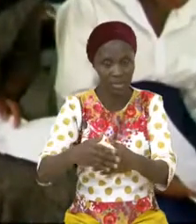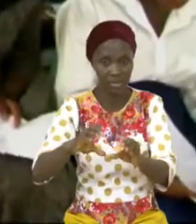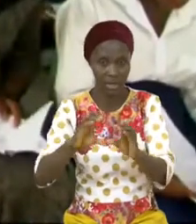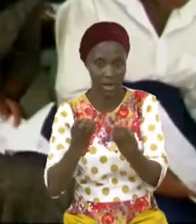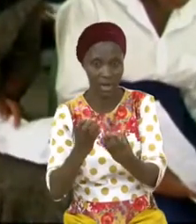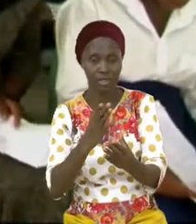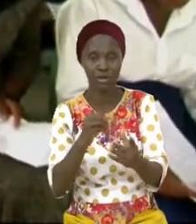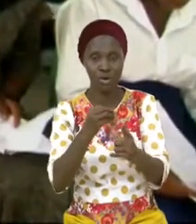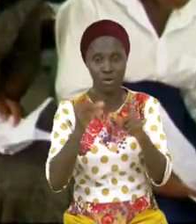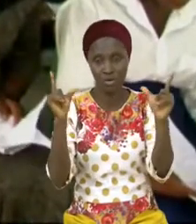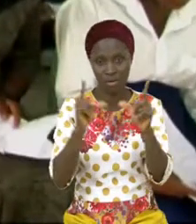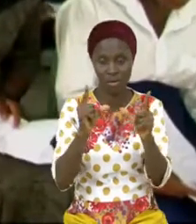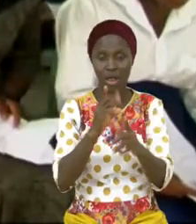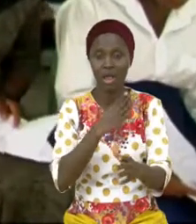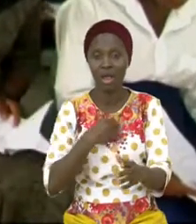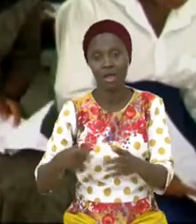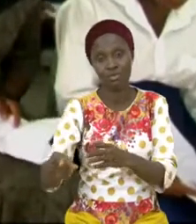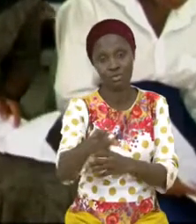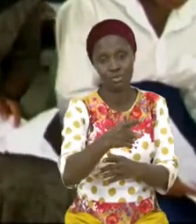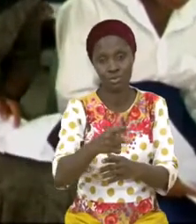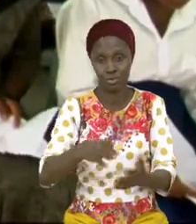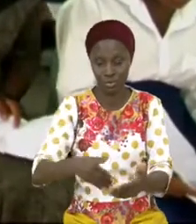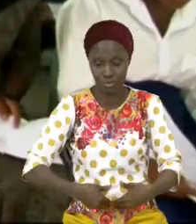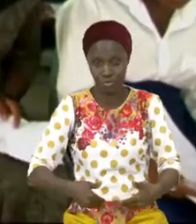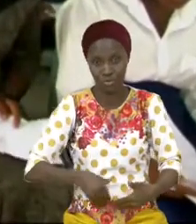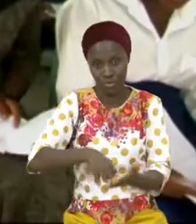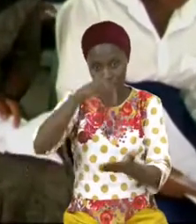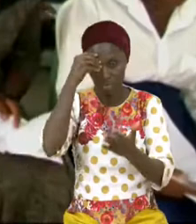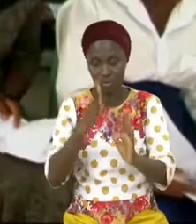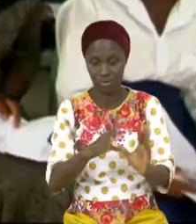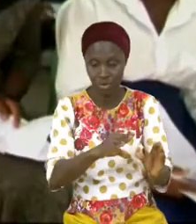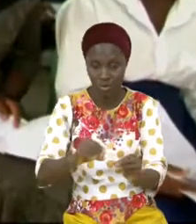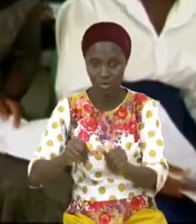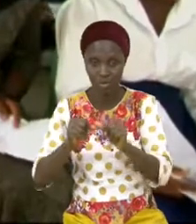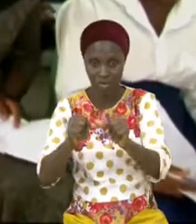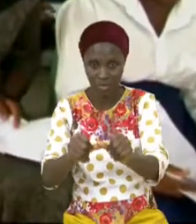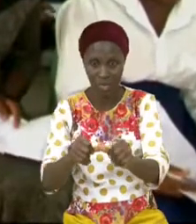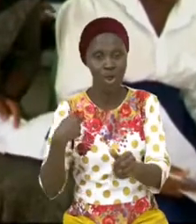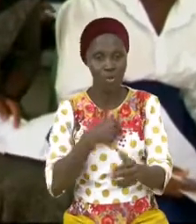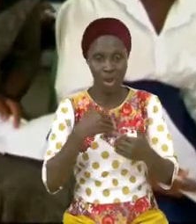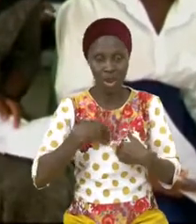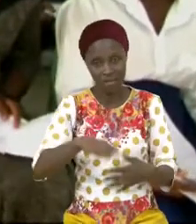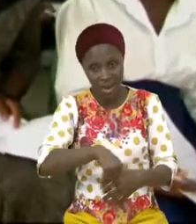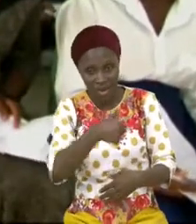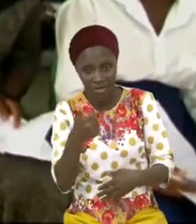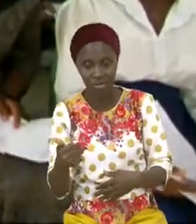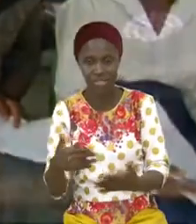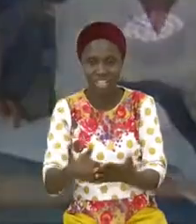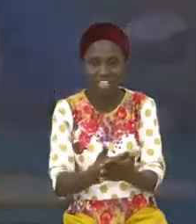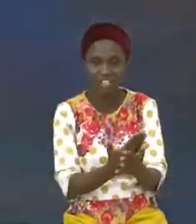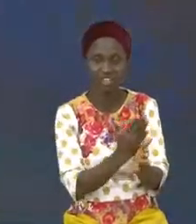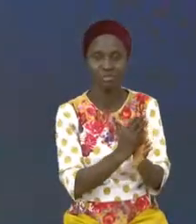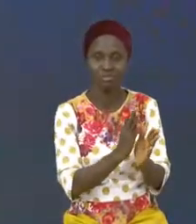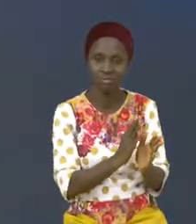and those students move on we have another news search and this new